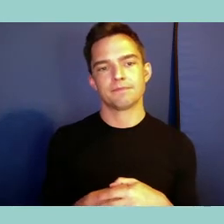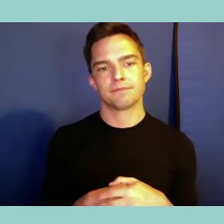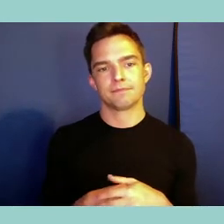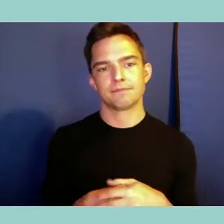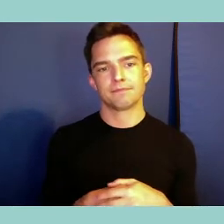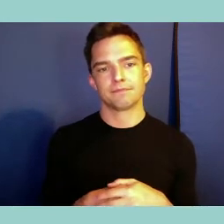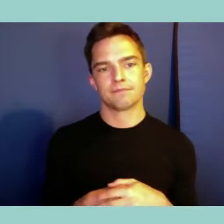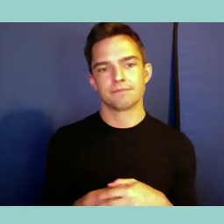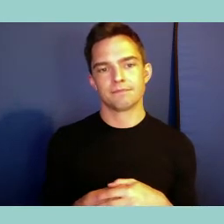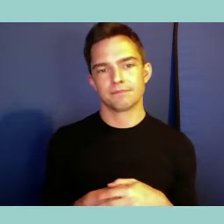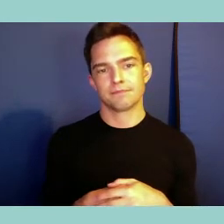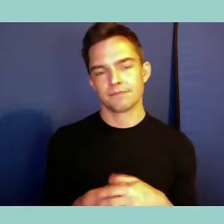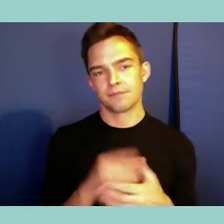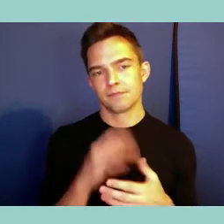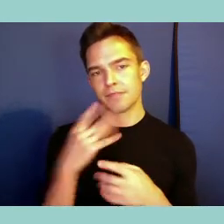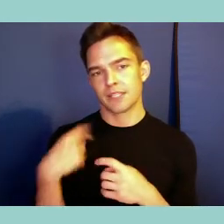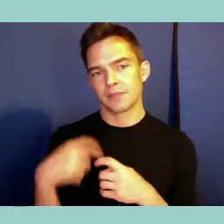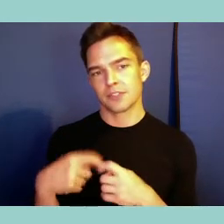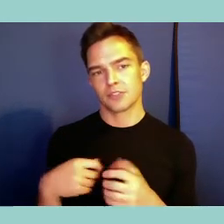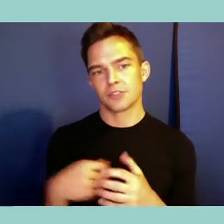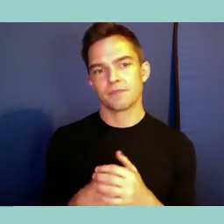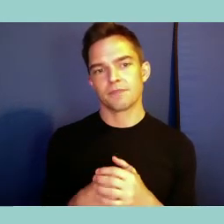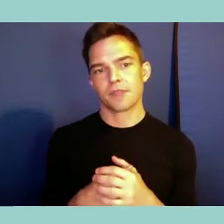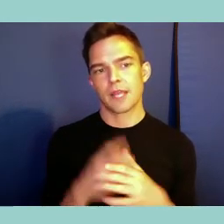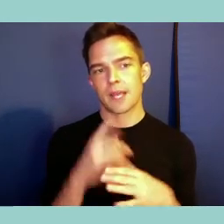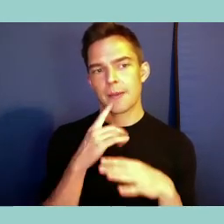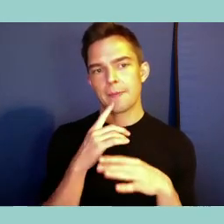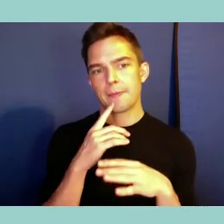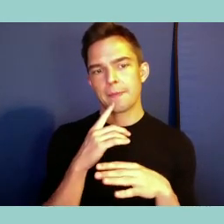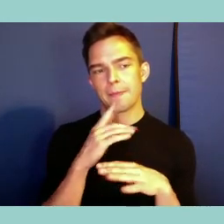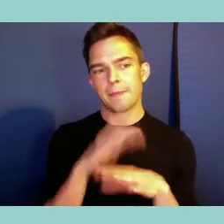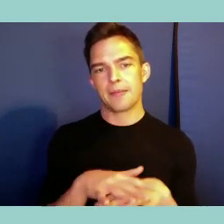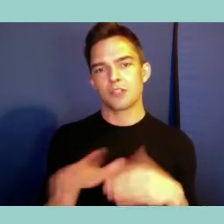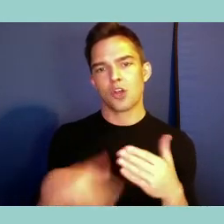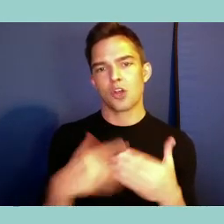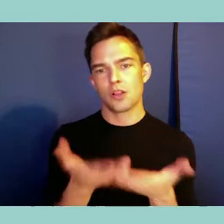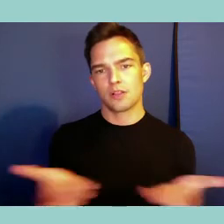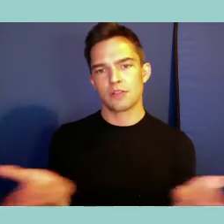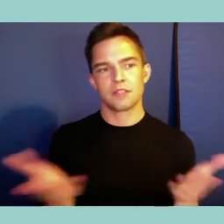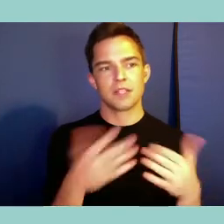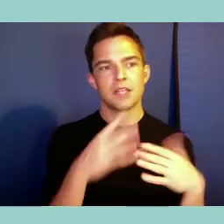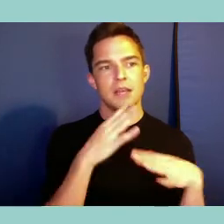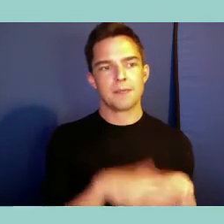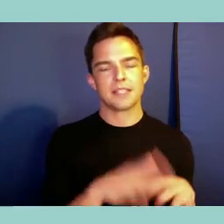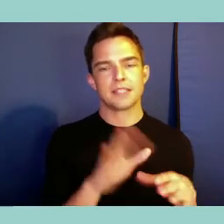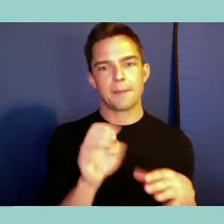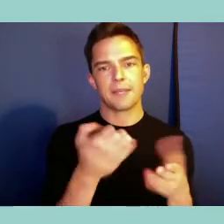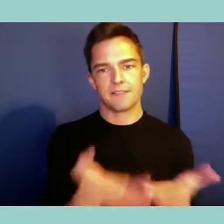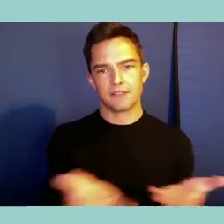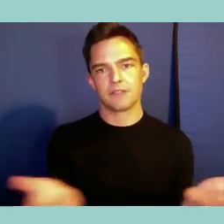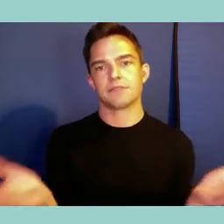Bendita seas, bendita seamos todos. May it be so, and blessed be.